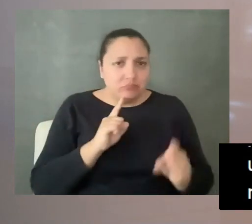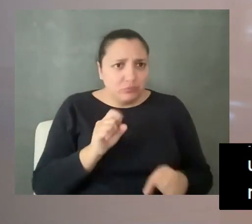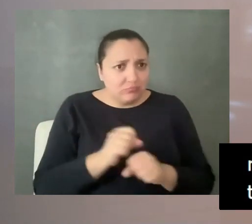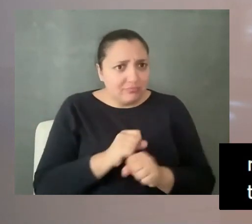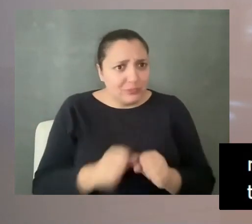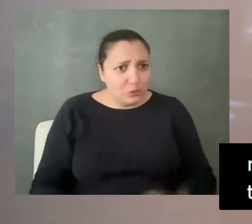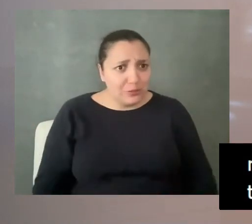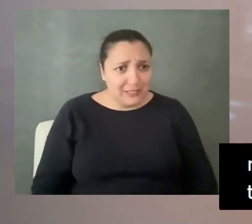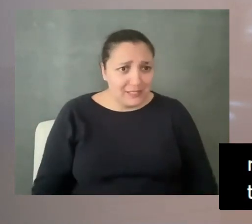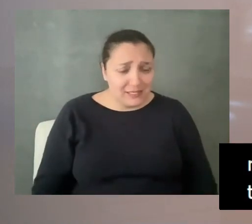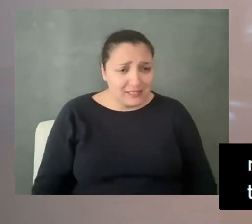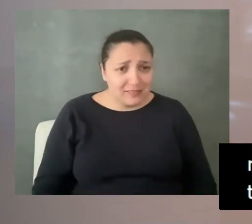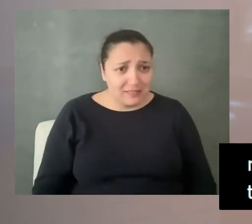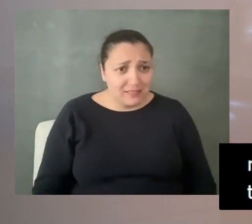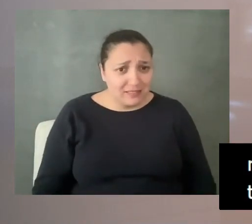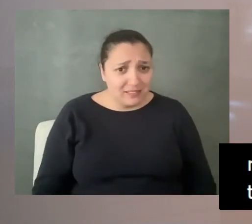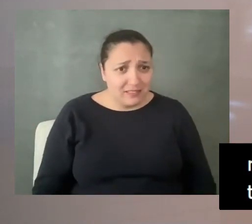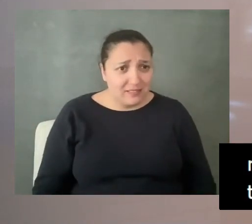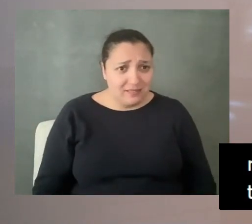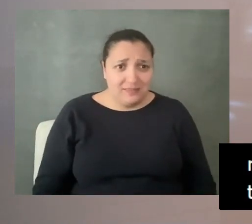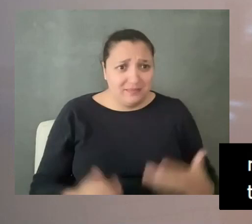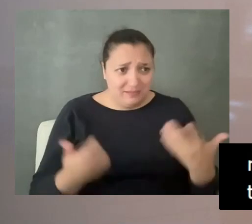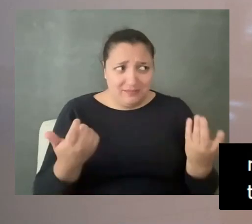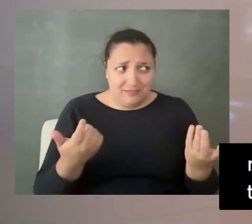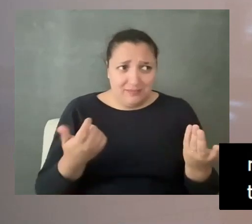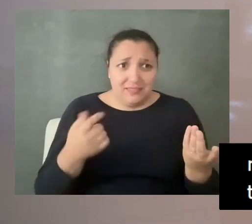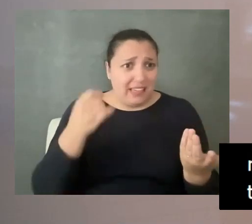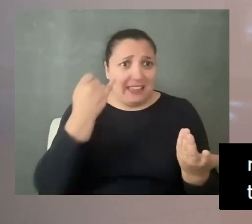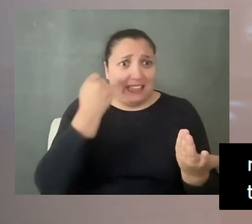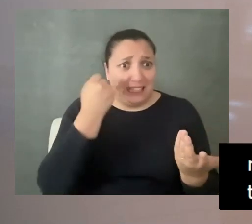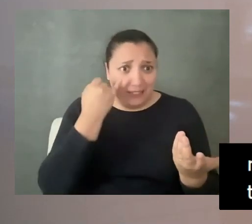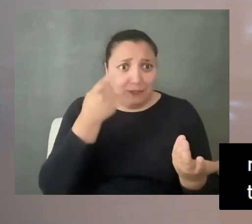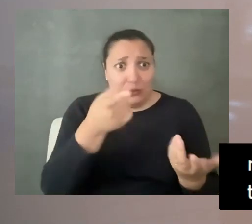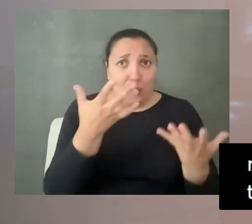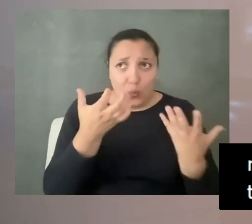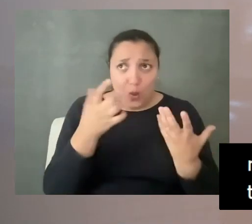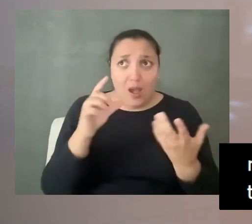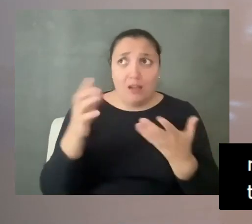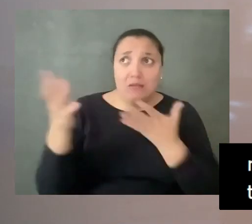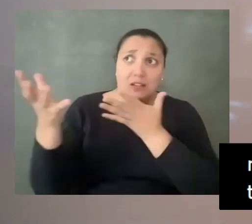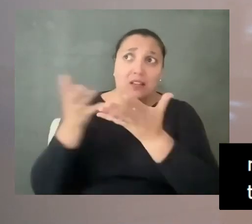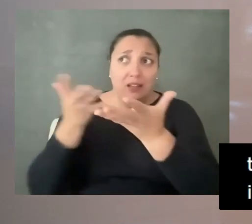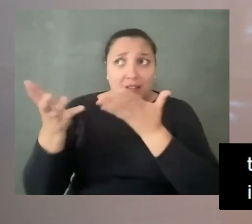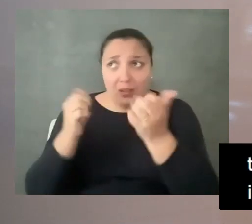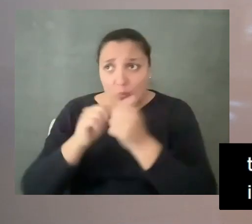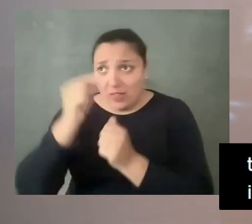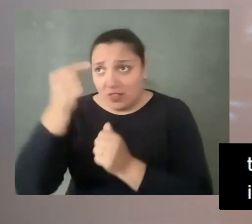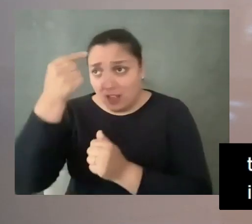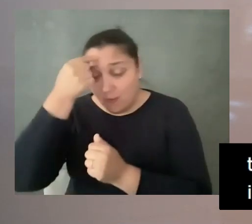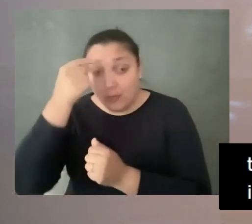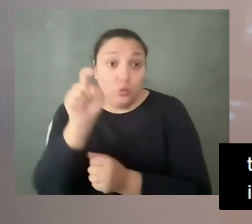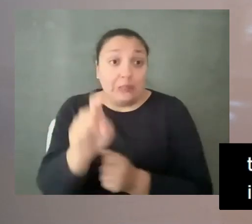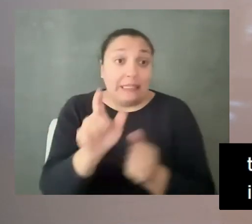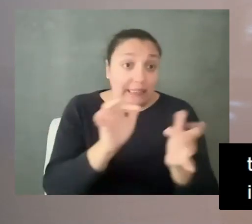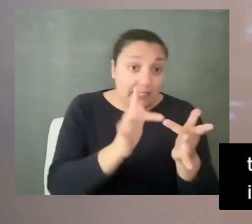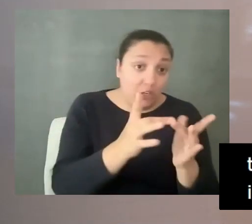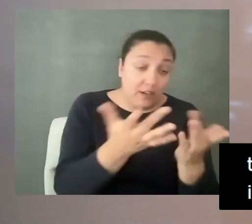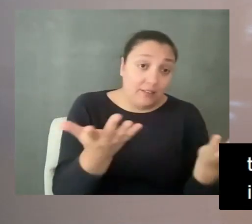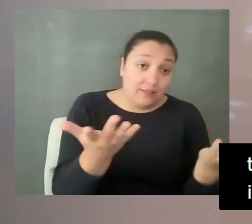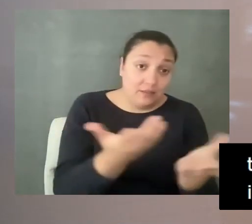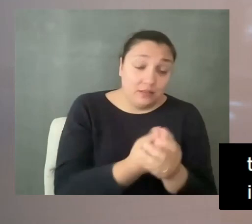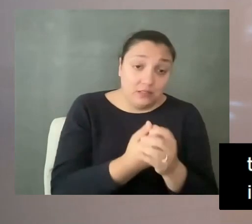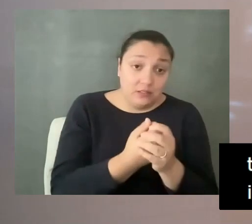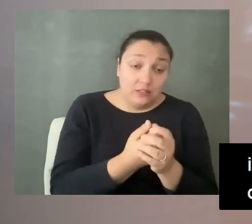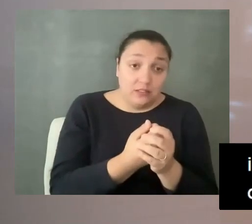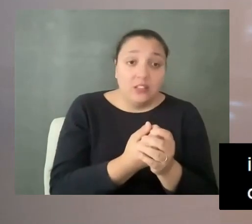go online to do certain things like deal with the government, you gotta have to have the internet. So I'm glad that you